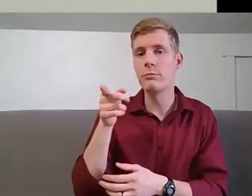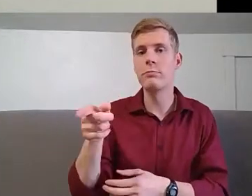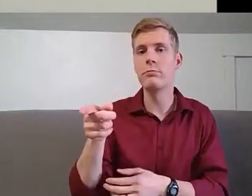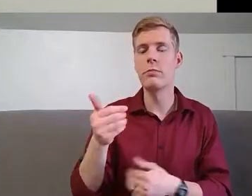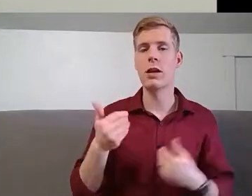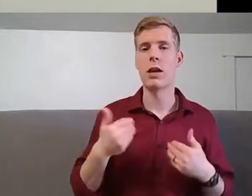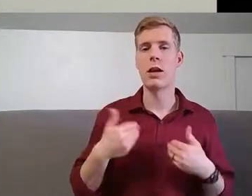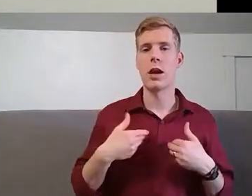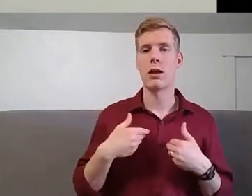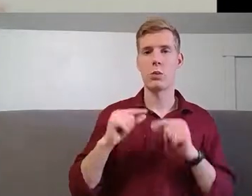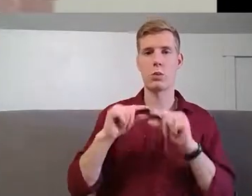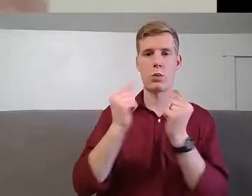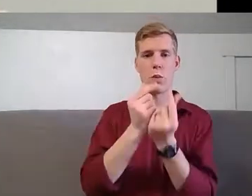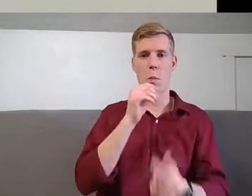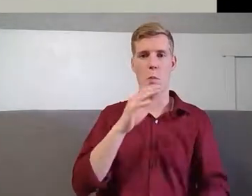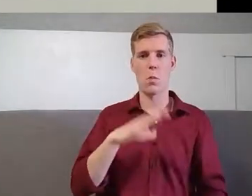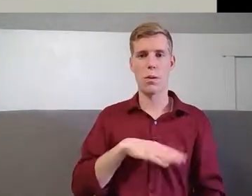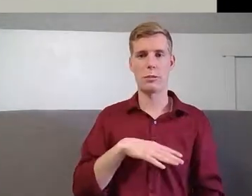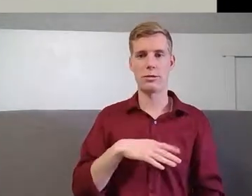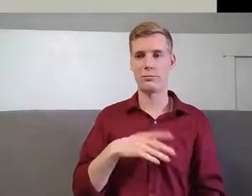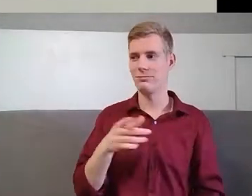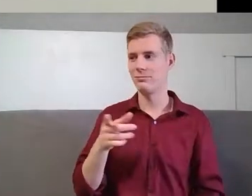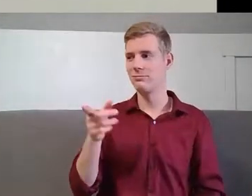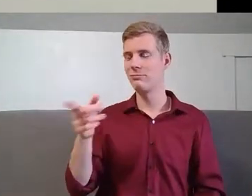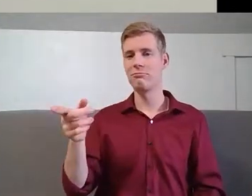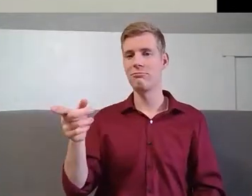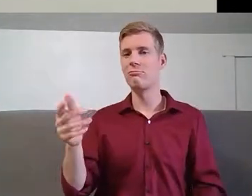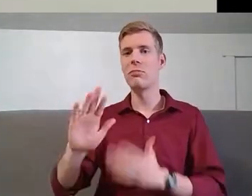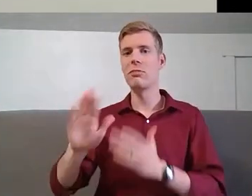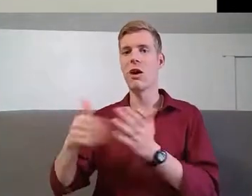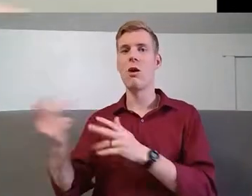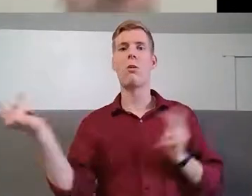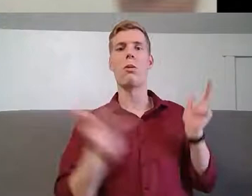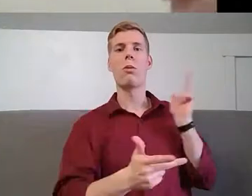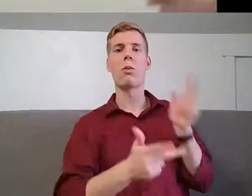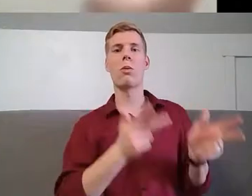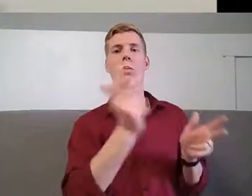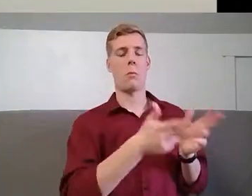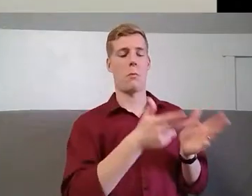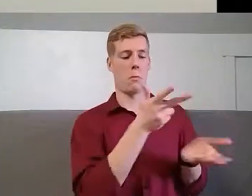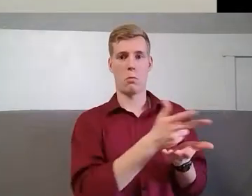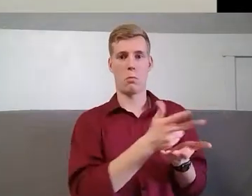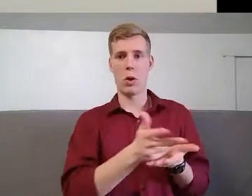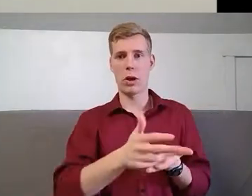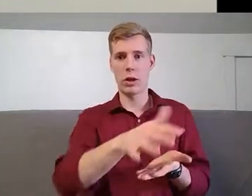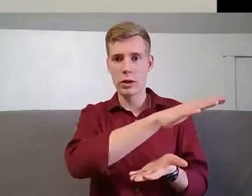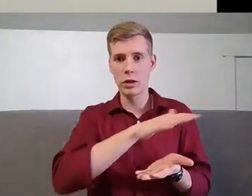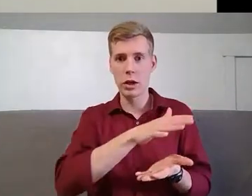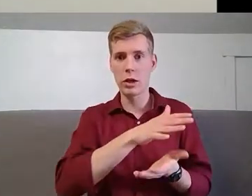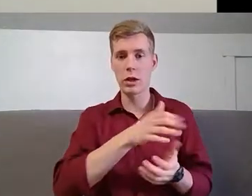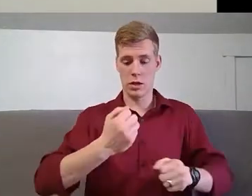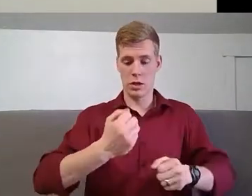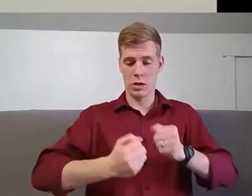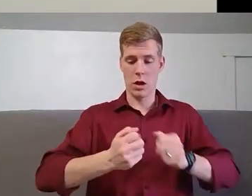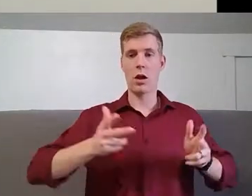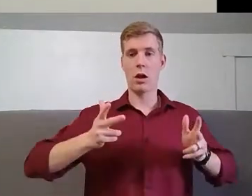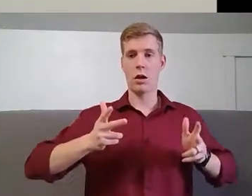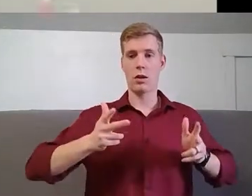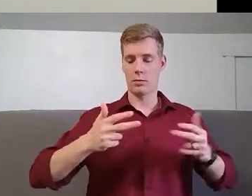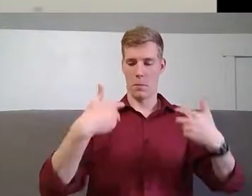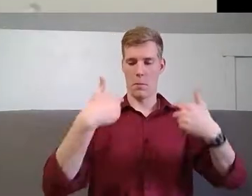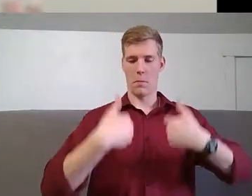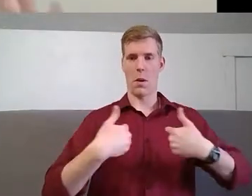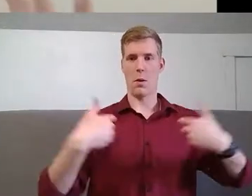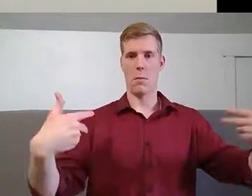a group of ladies had met in a parking lot, circled their trunks. I